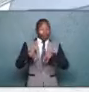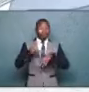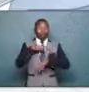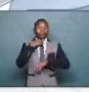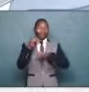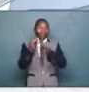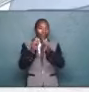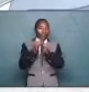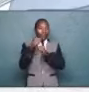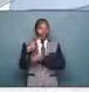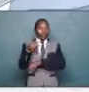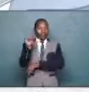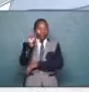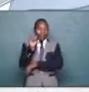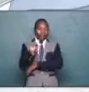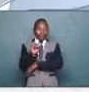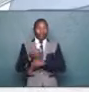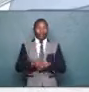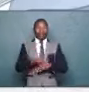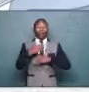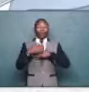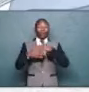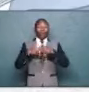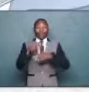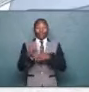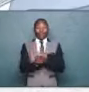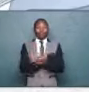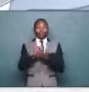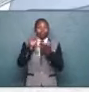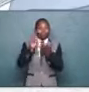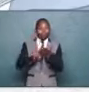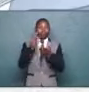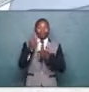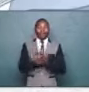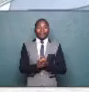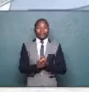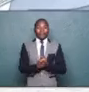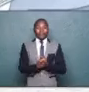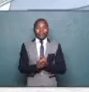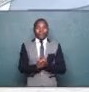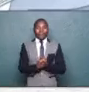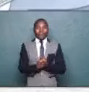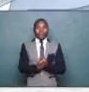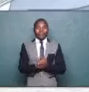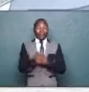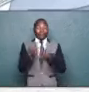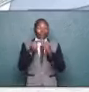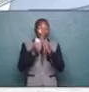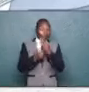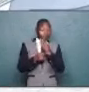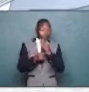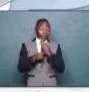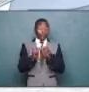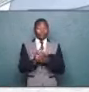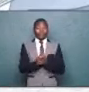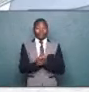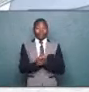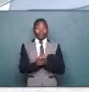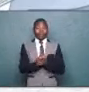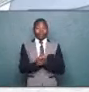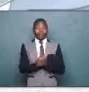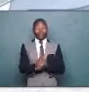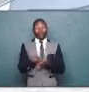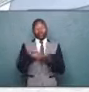September 2024 for processing of the accreditation. Dates for the fresh